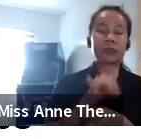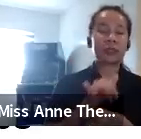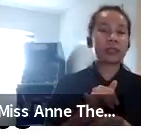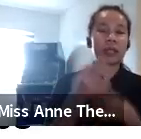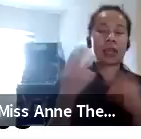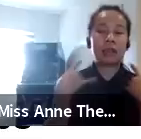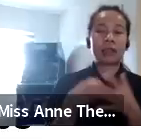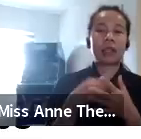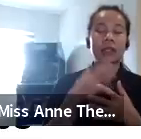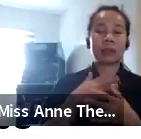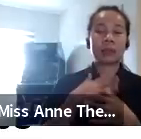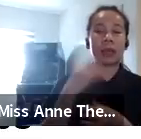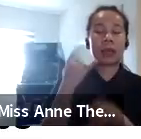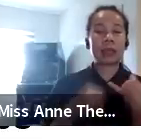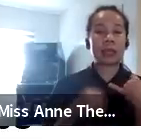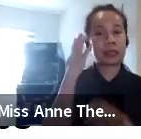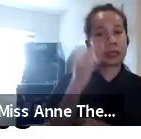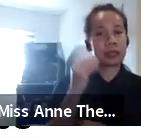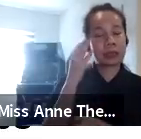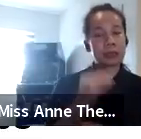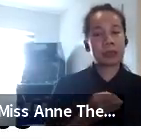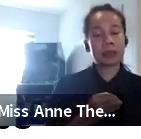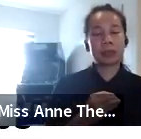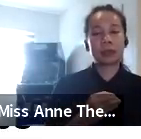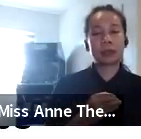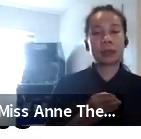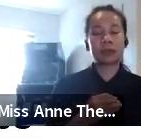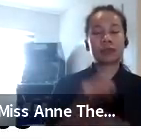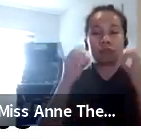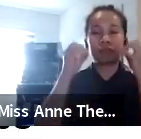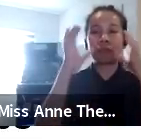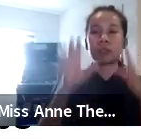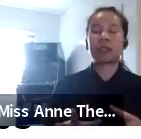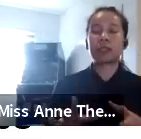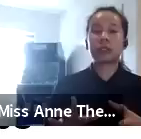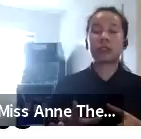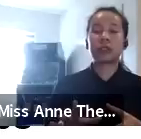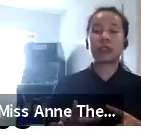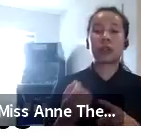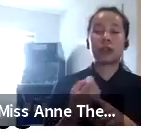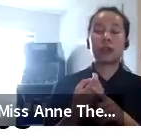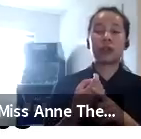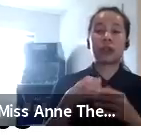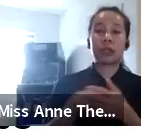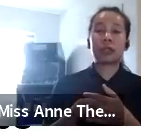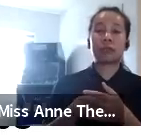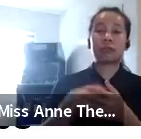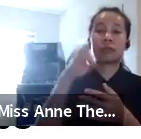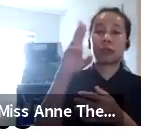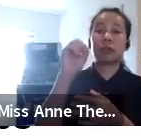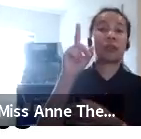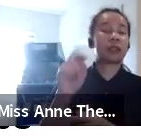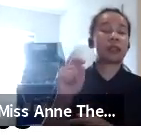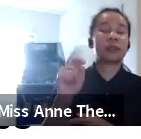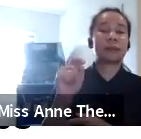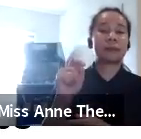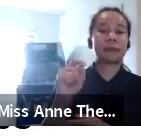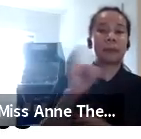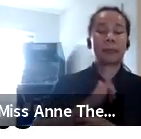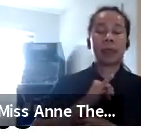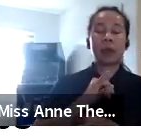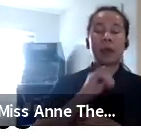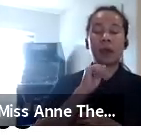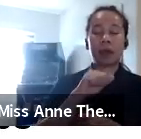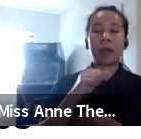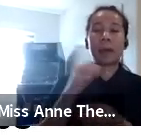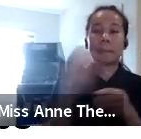my last experience being a teacher from the University of Santo Tomas. So I'm a mathematics and